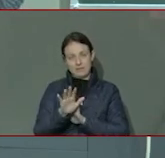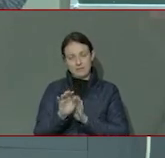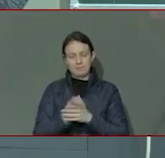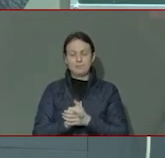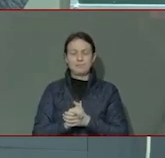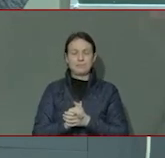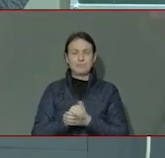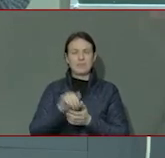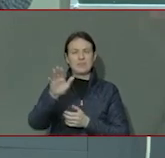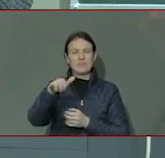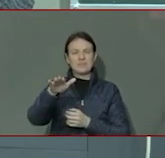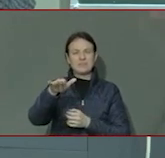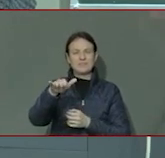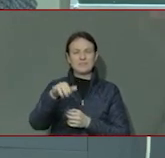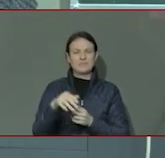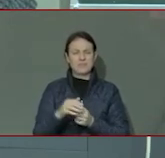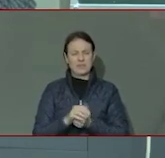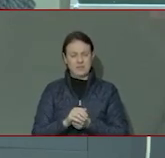grade 12s.